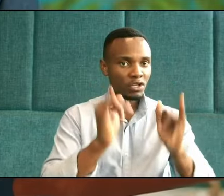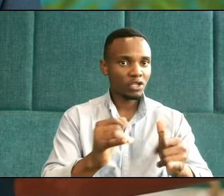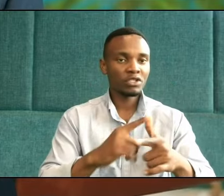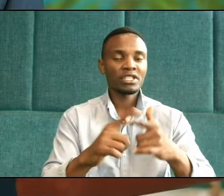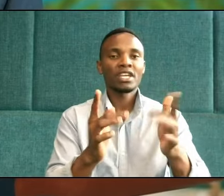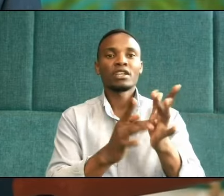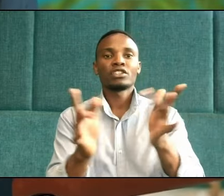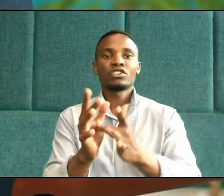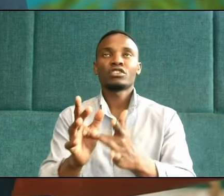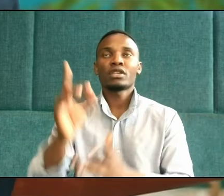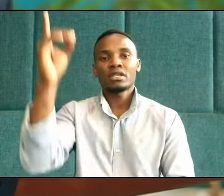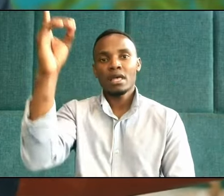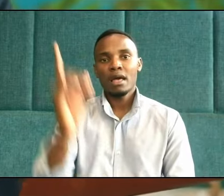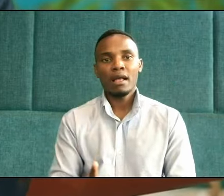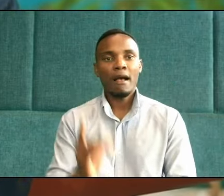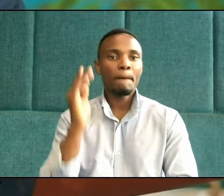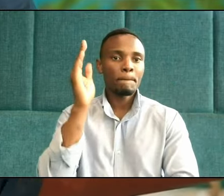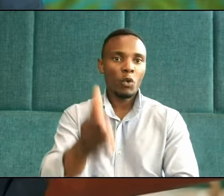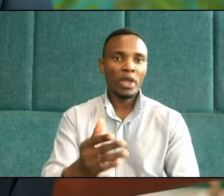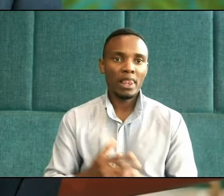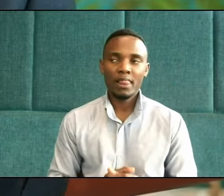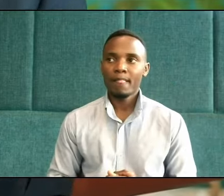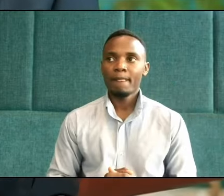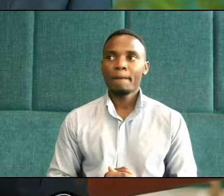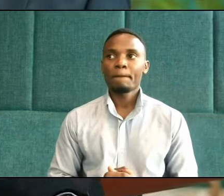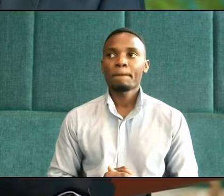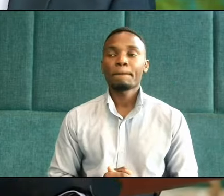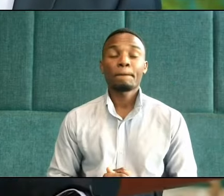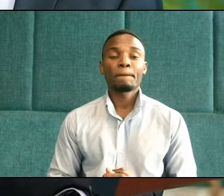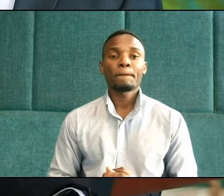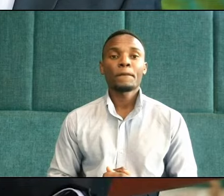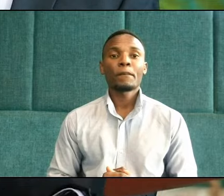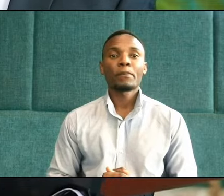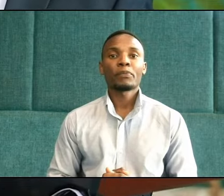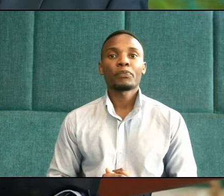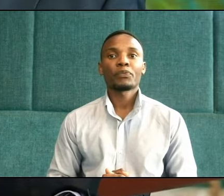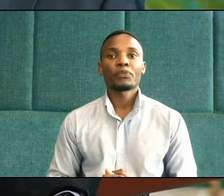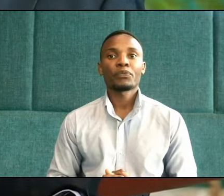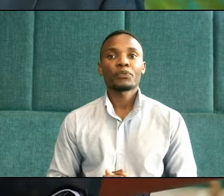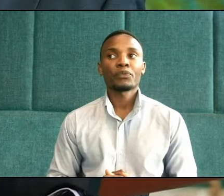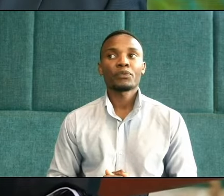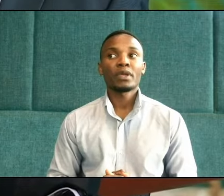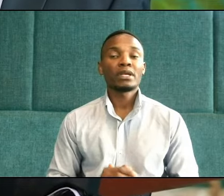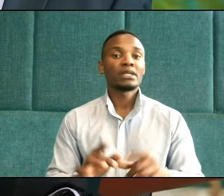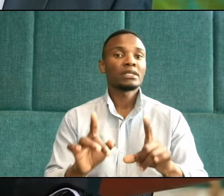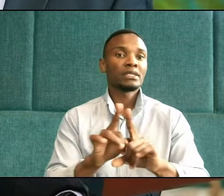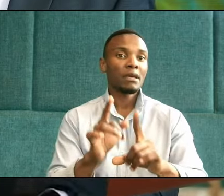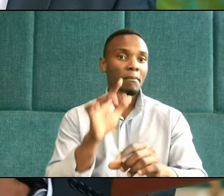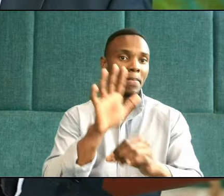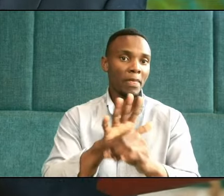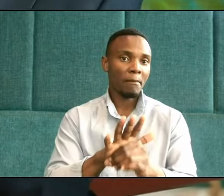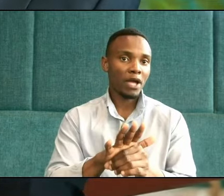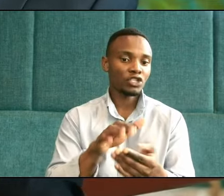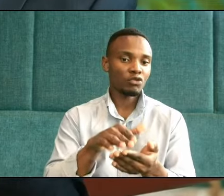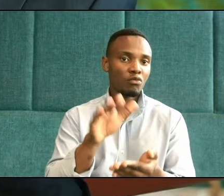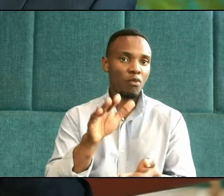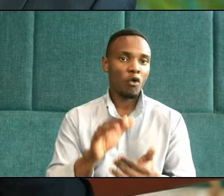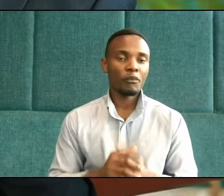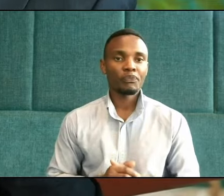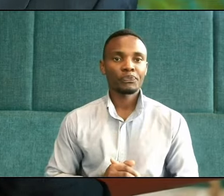will come again. And now, the much more. Paul